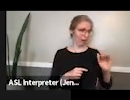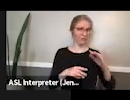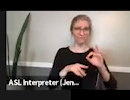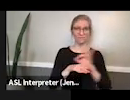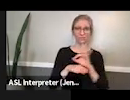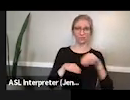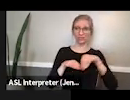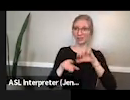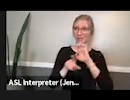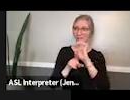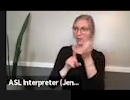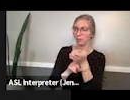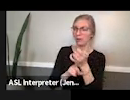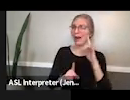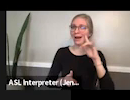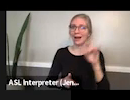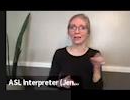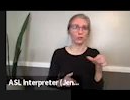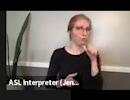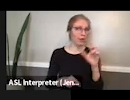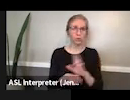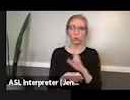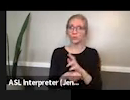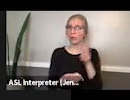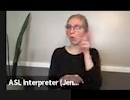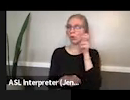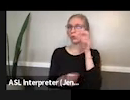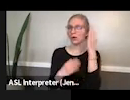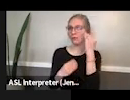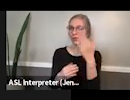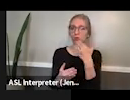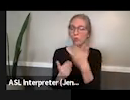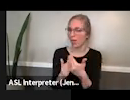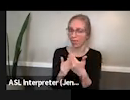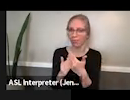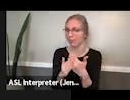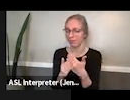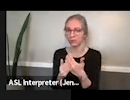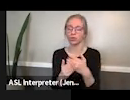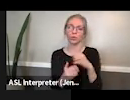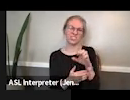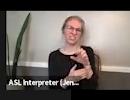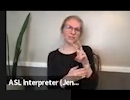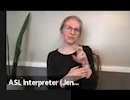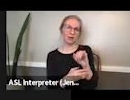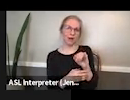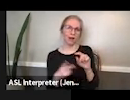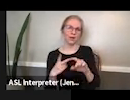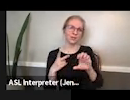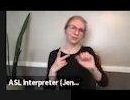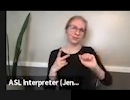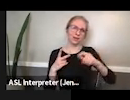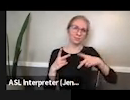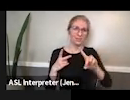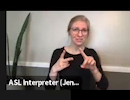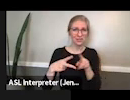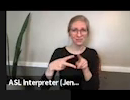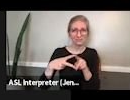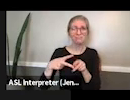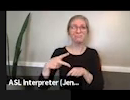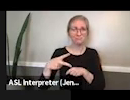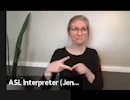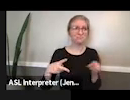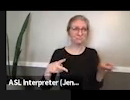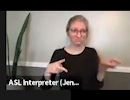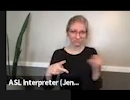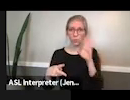are not using auditory information well. And so that CVI, CAPD, kids will